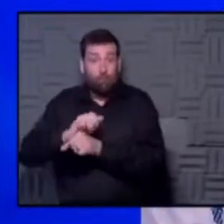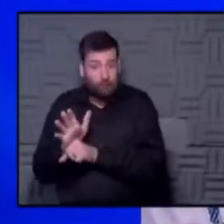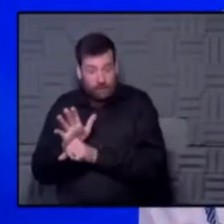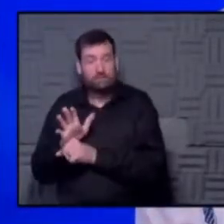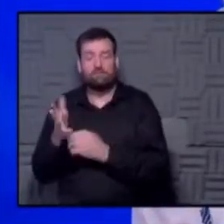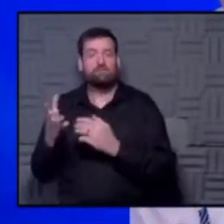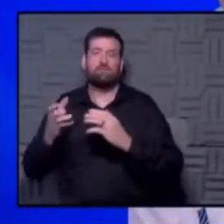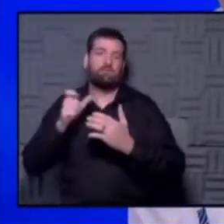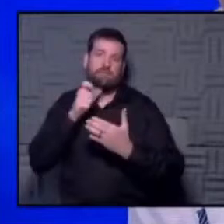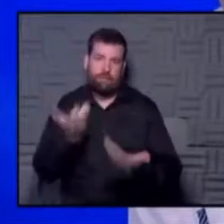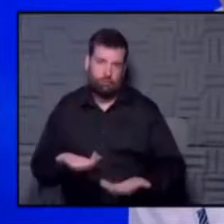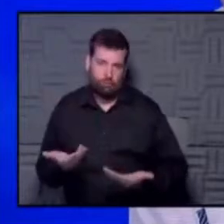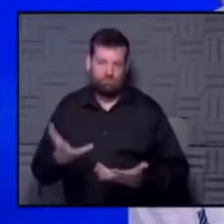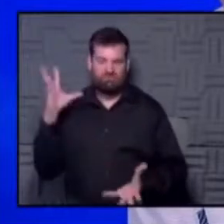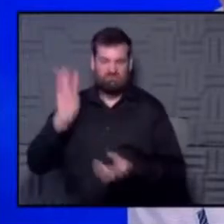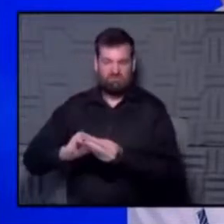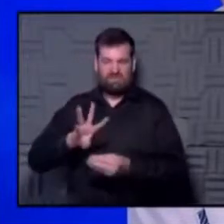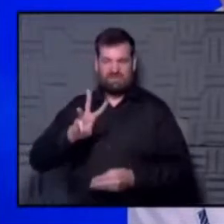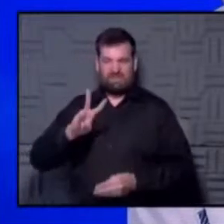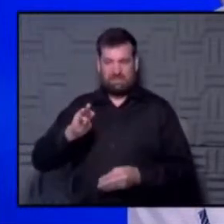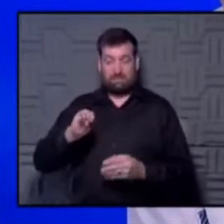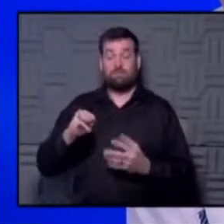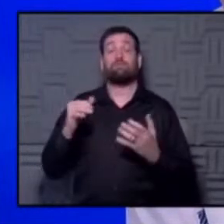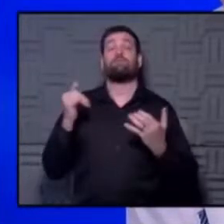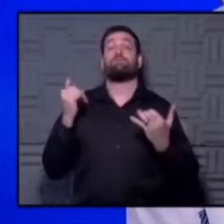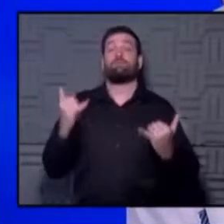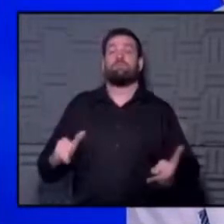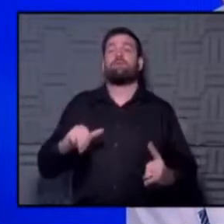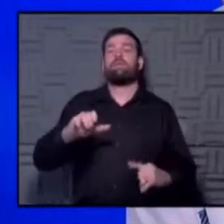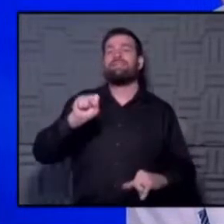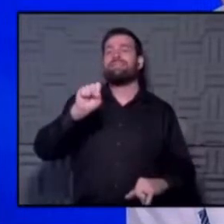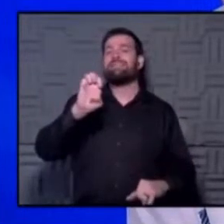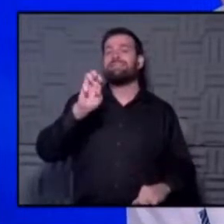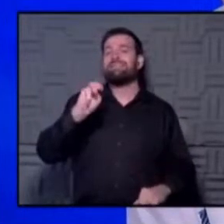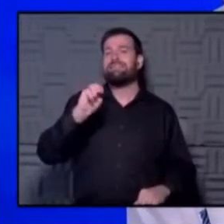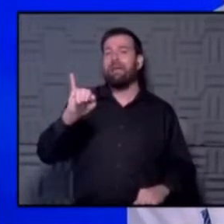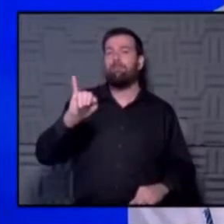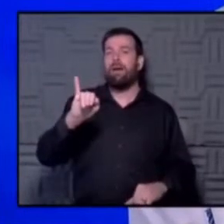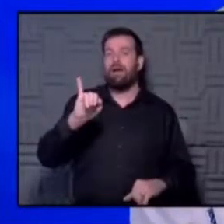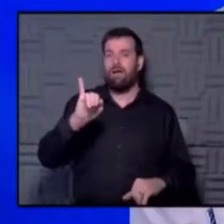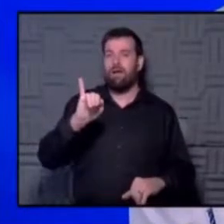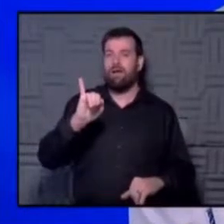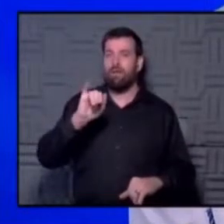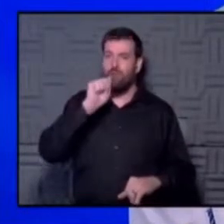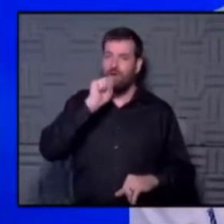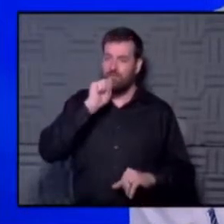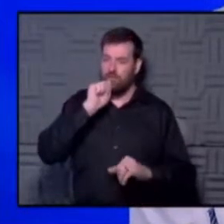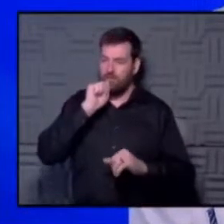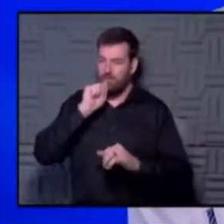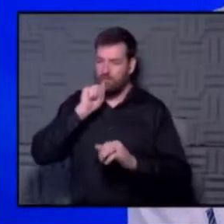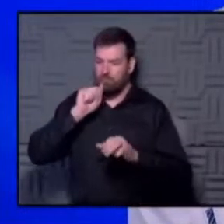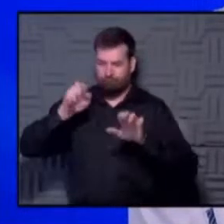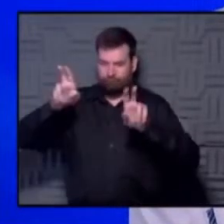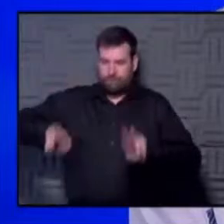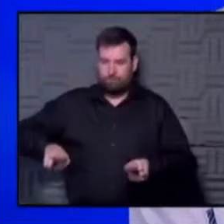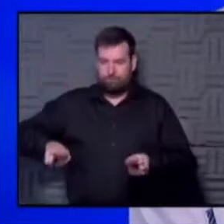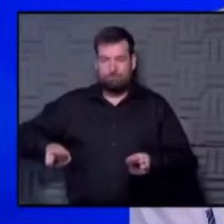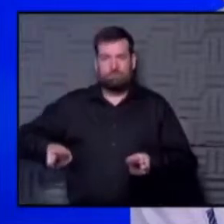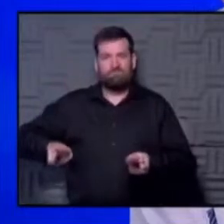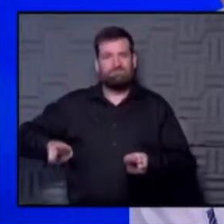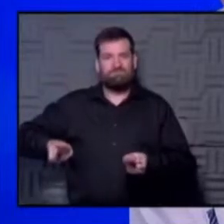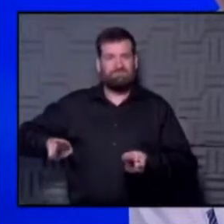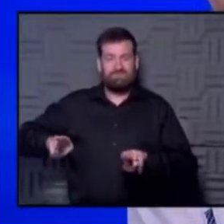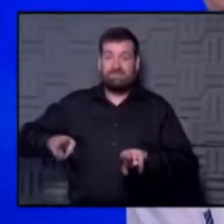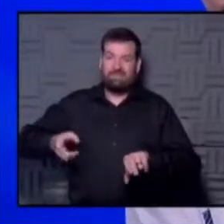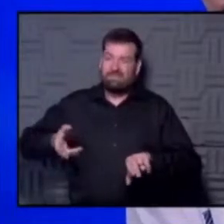patients. The other thing we've had to do is take our semi-private patient rooms and make them single patient rooms because of risk or fear of spreading.